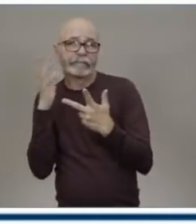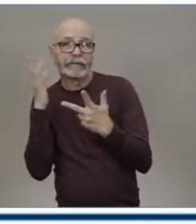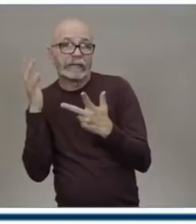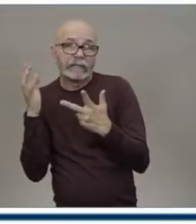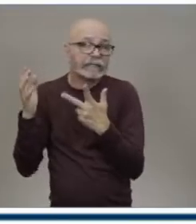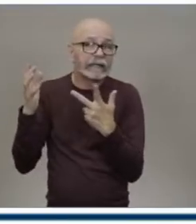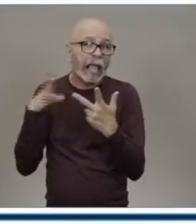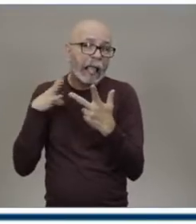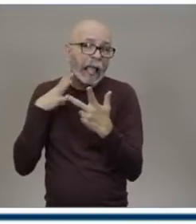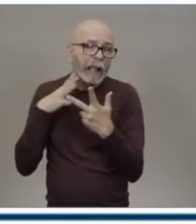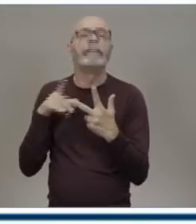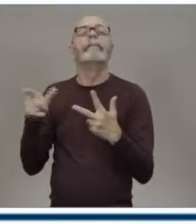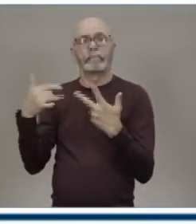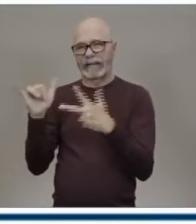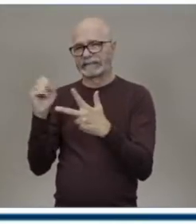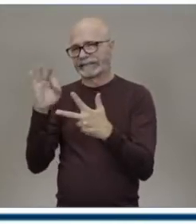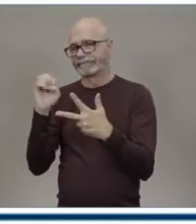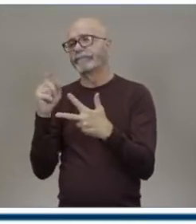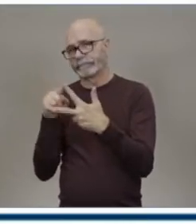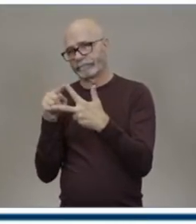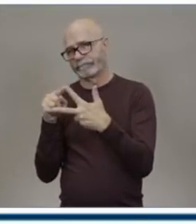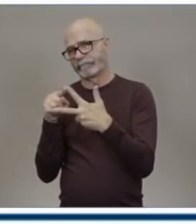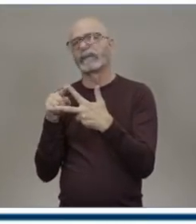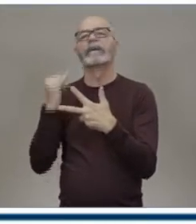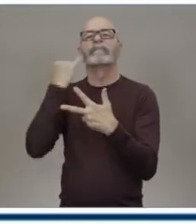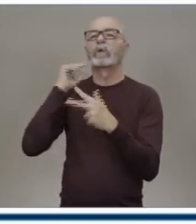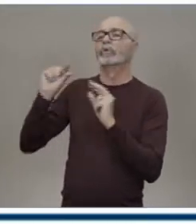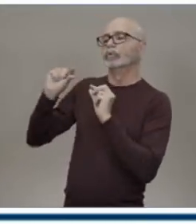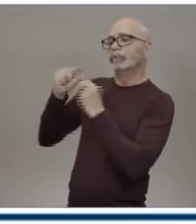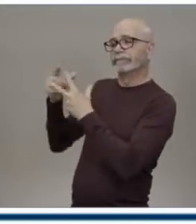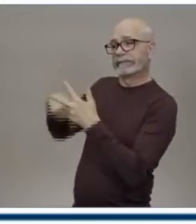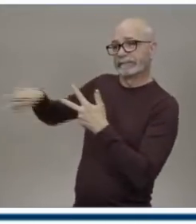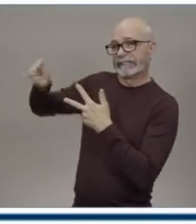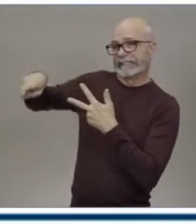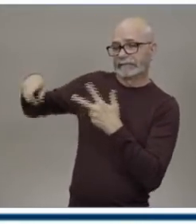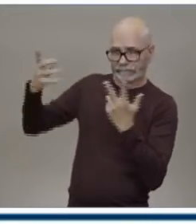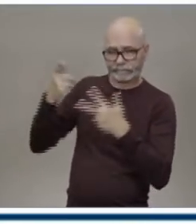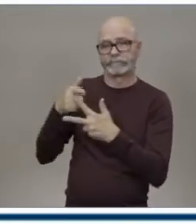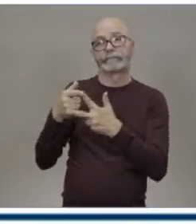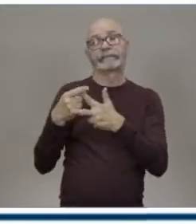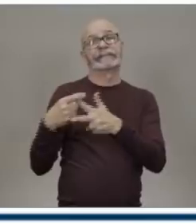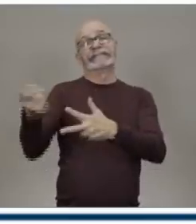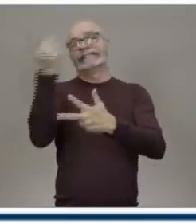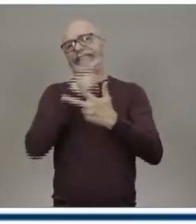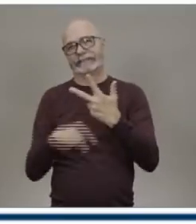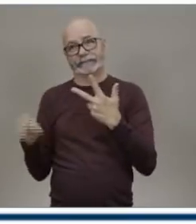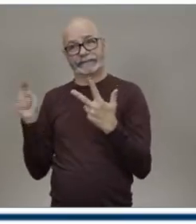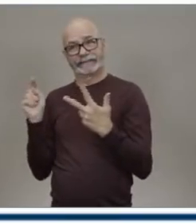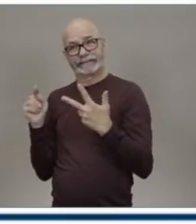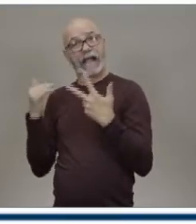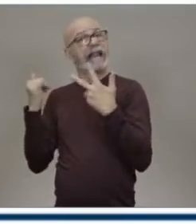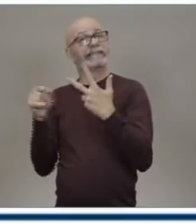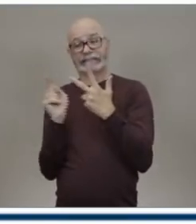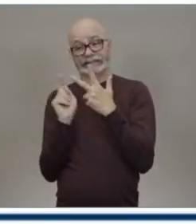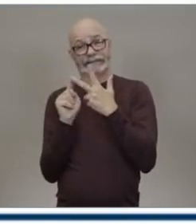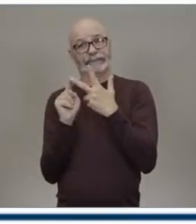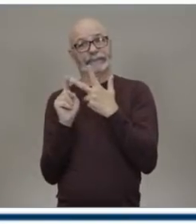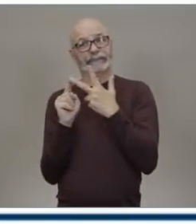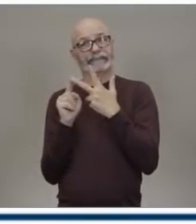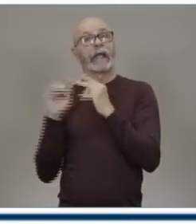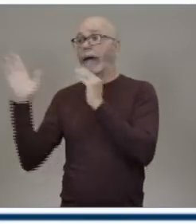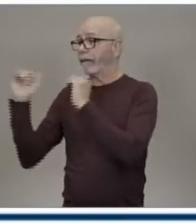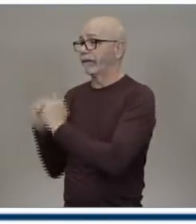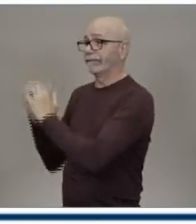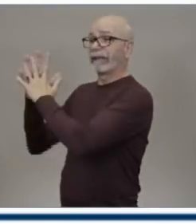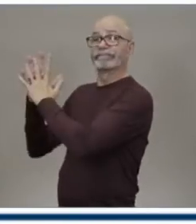test a group of people. We're in discussions about where we go next with our pop-up sites as